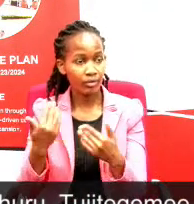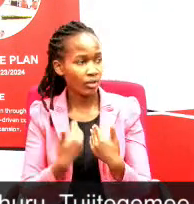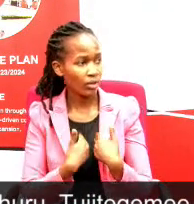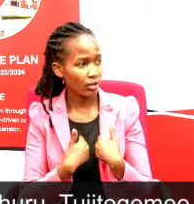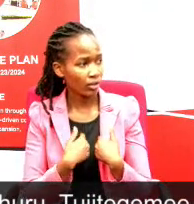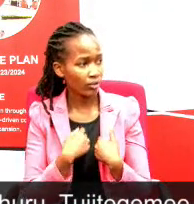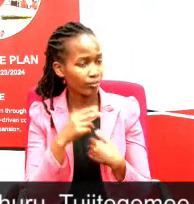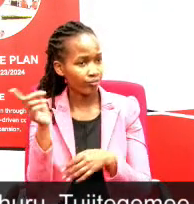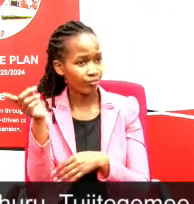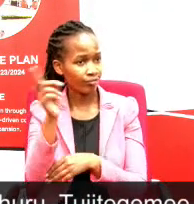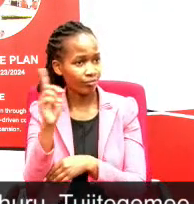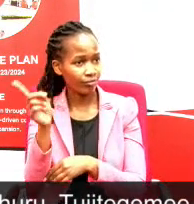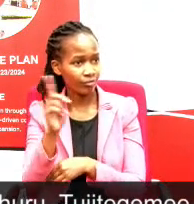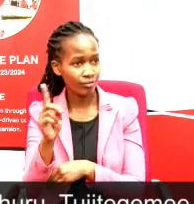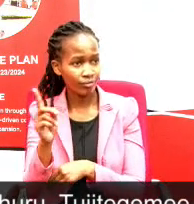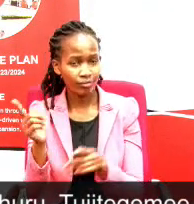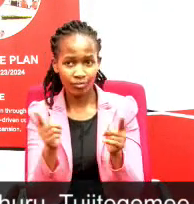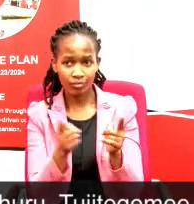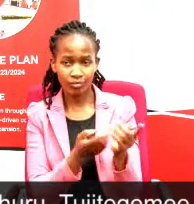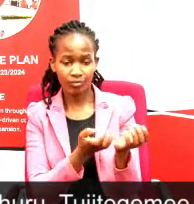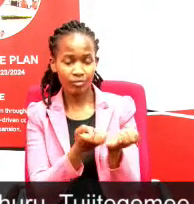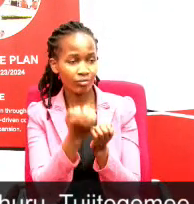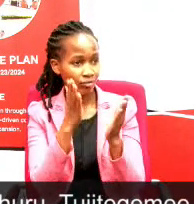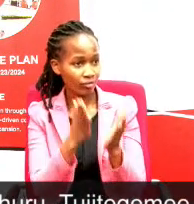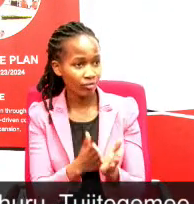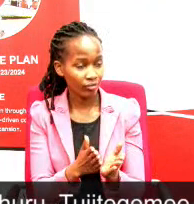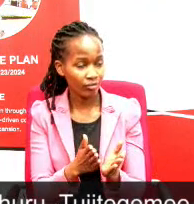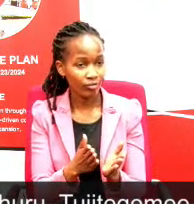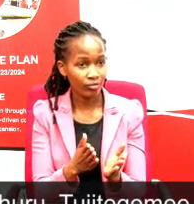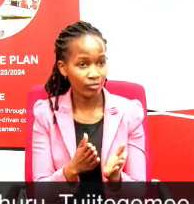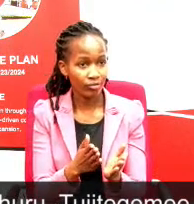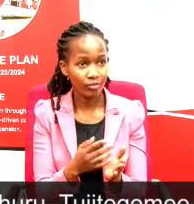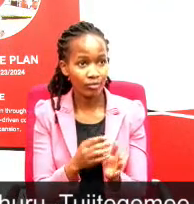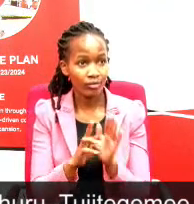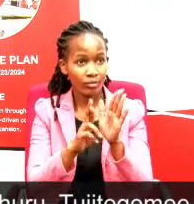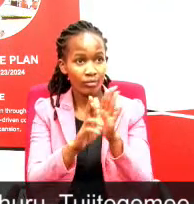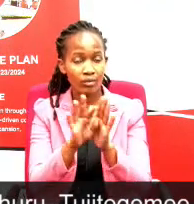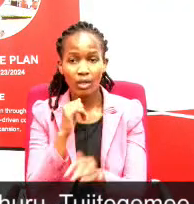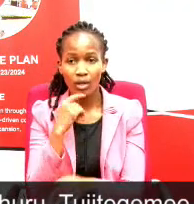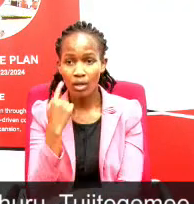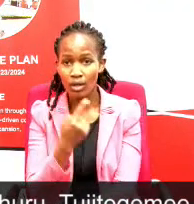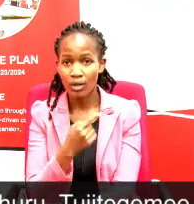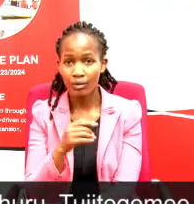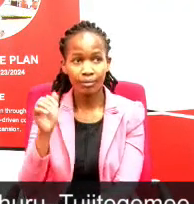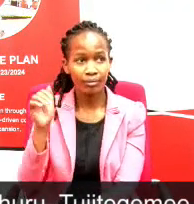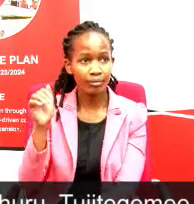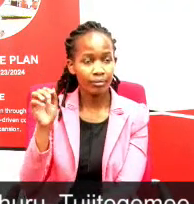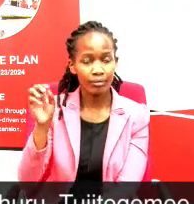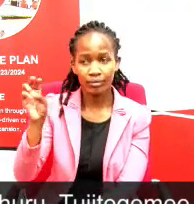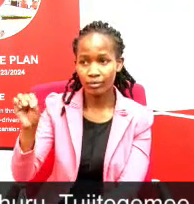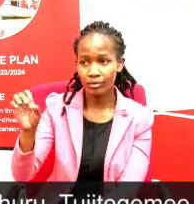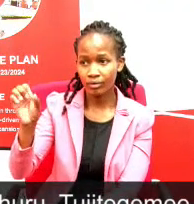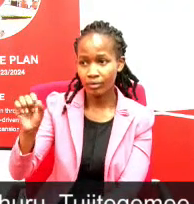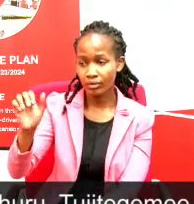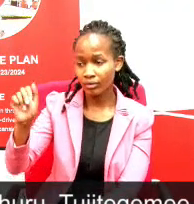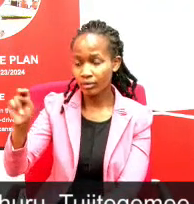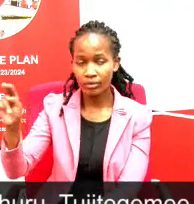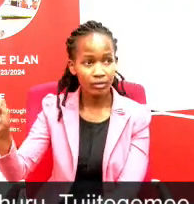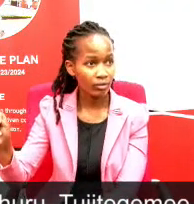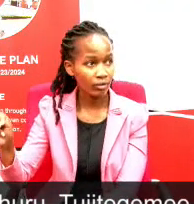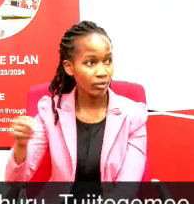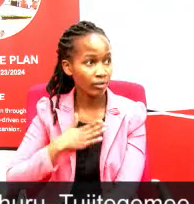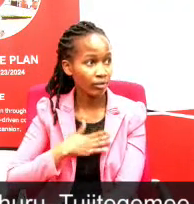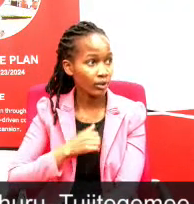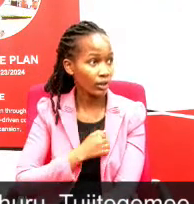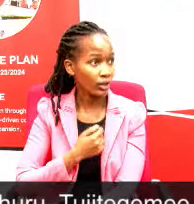here Nairobi Small Traders and Importers, represented by Miss Ann Nyokabi, I beg your